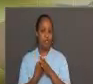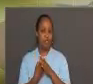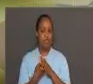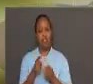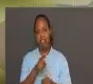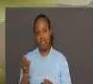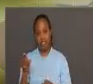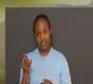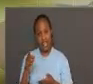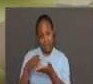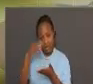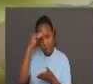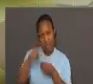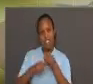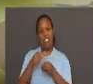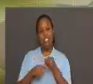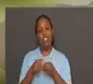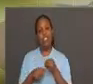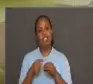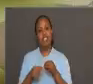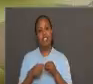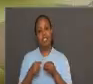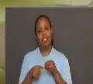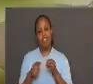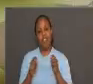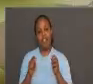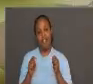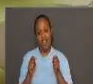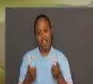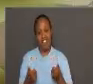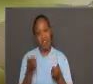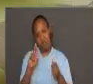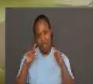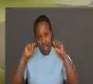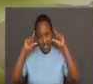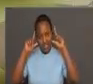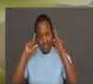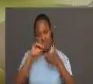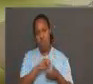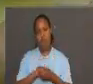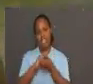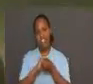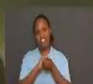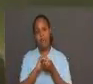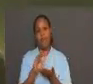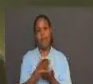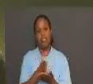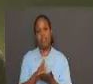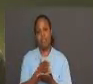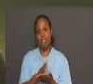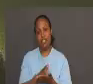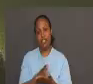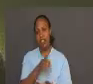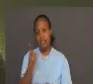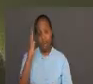will learn about the importance of active community participation. You